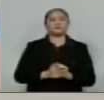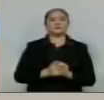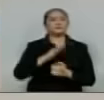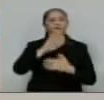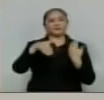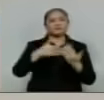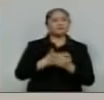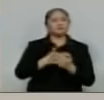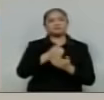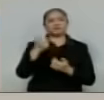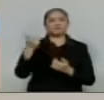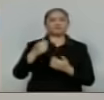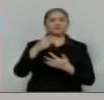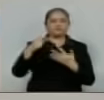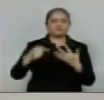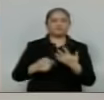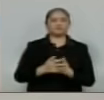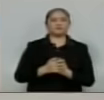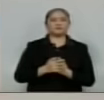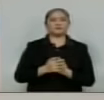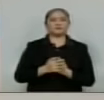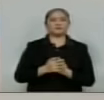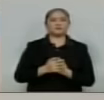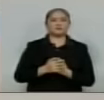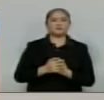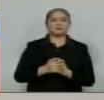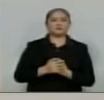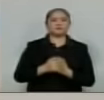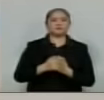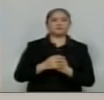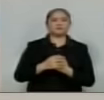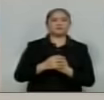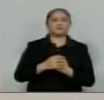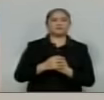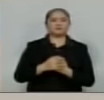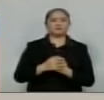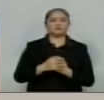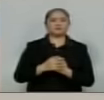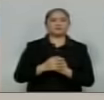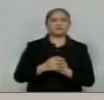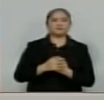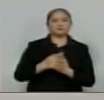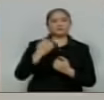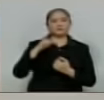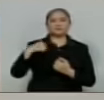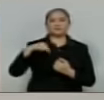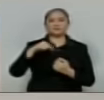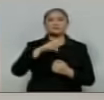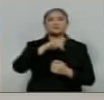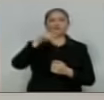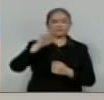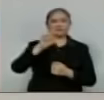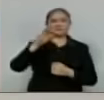and all others that I may hereafter hold under the Republic of the Philippines,